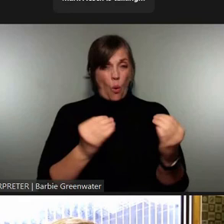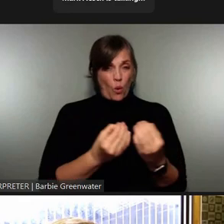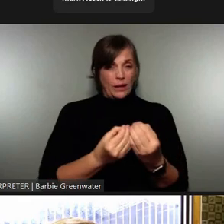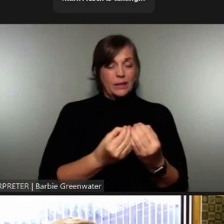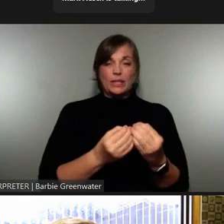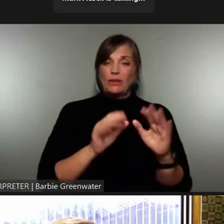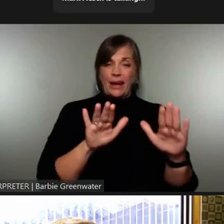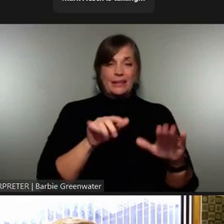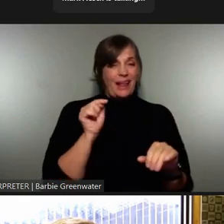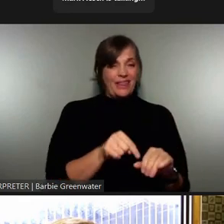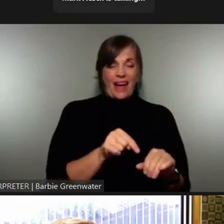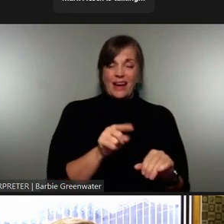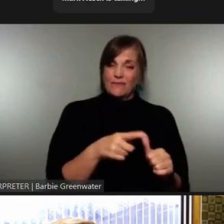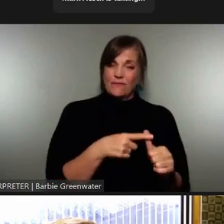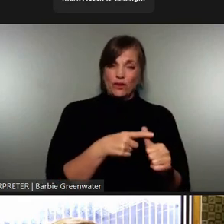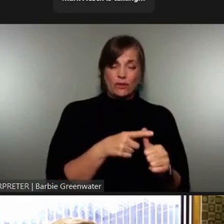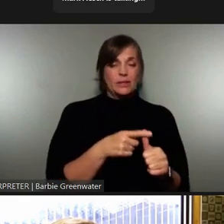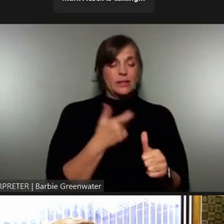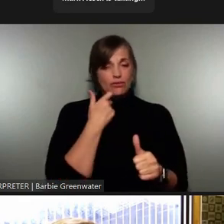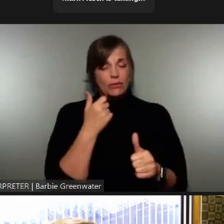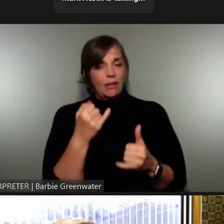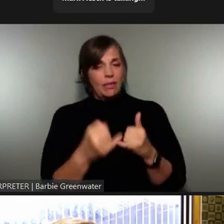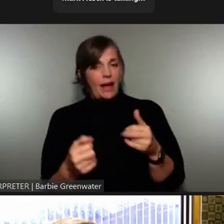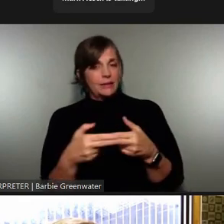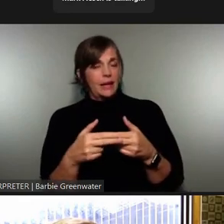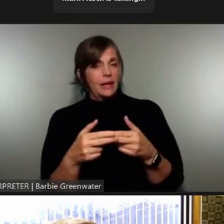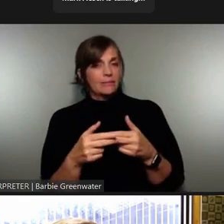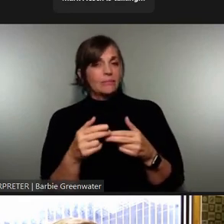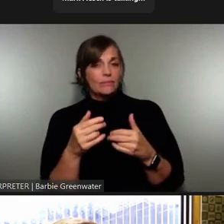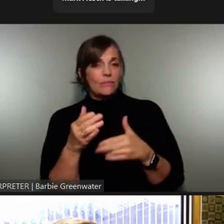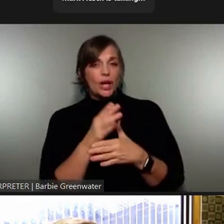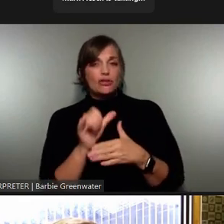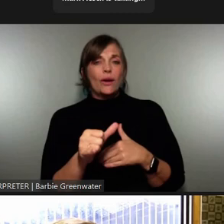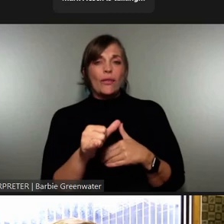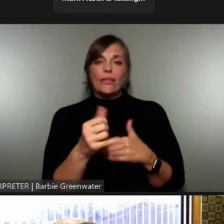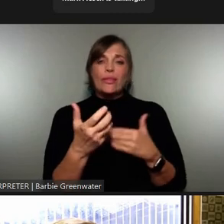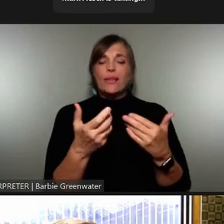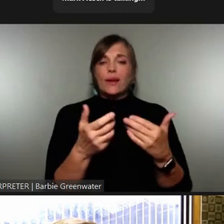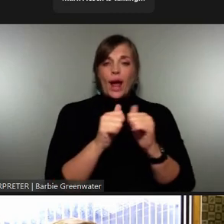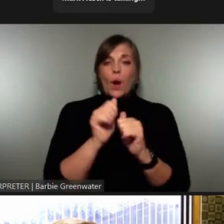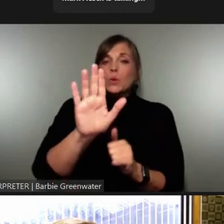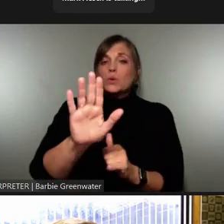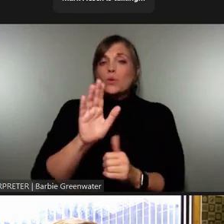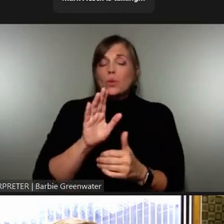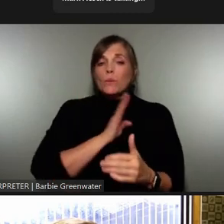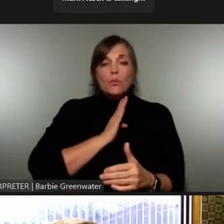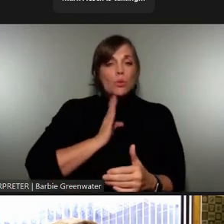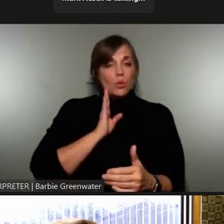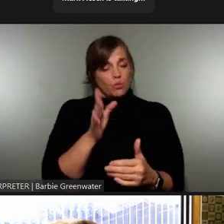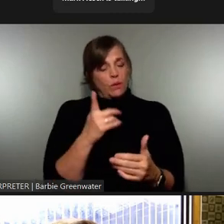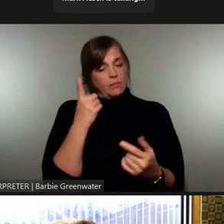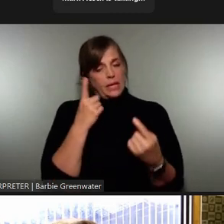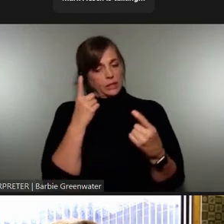And I shared that last slide in our prepared remarks of how your board will be